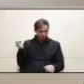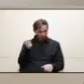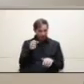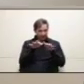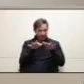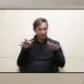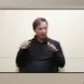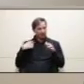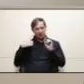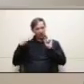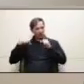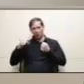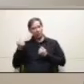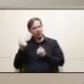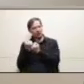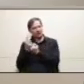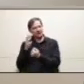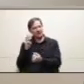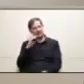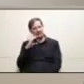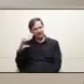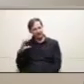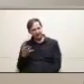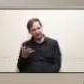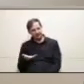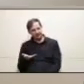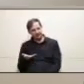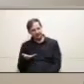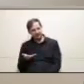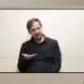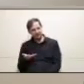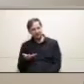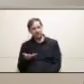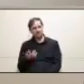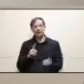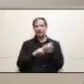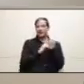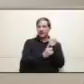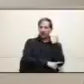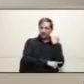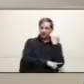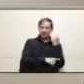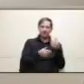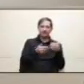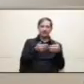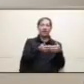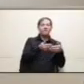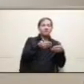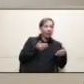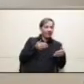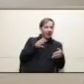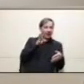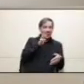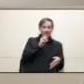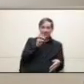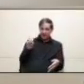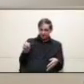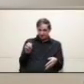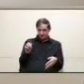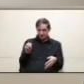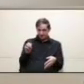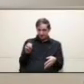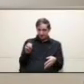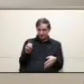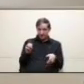without the concurrence of the MEC? And then just lastly, Chair, there's a former MM in